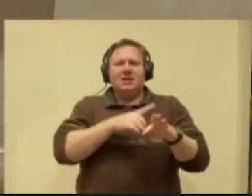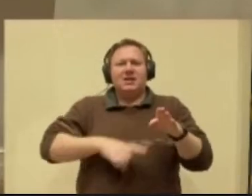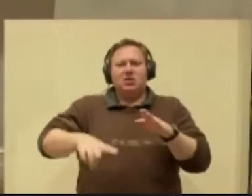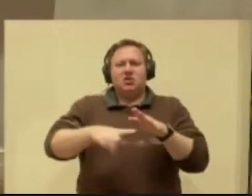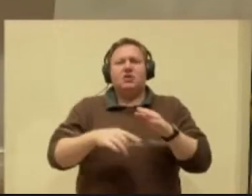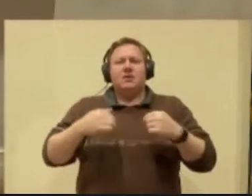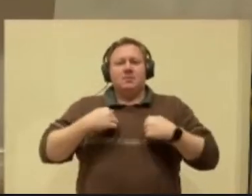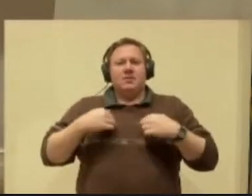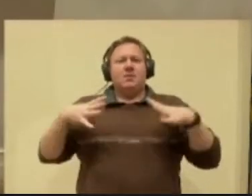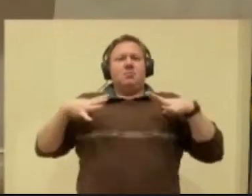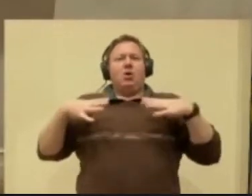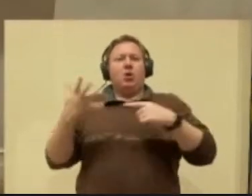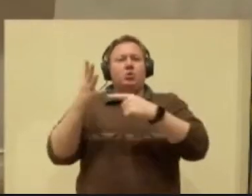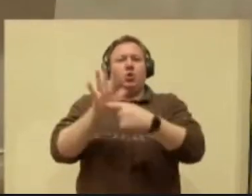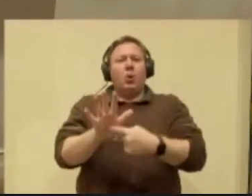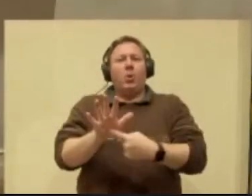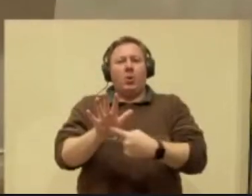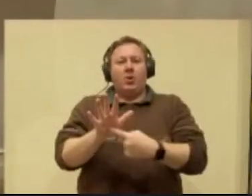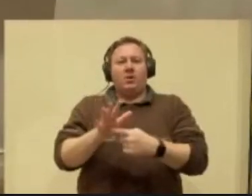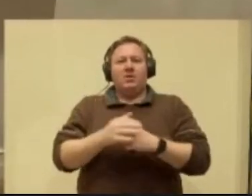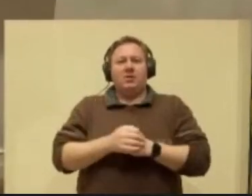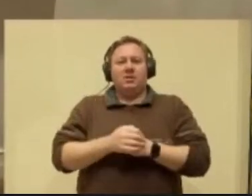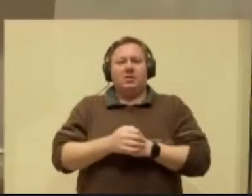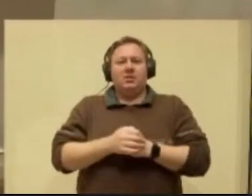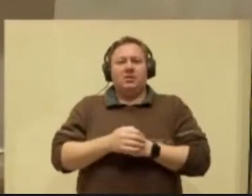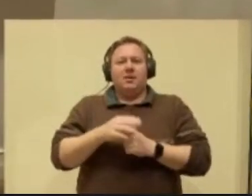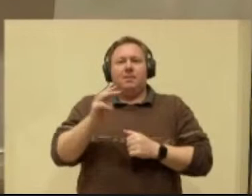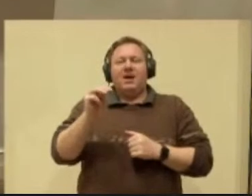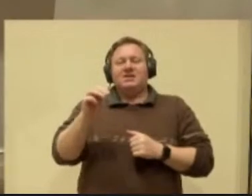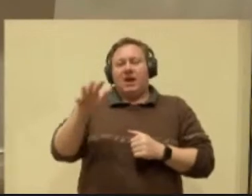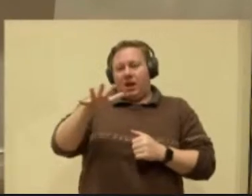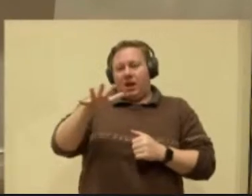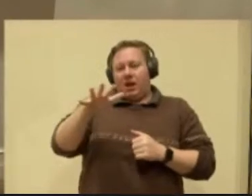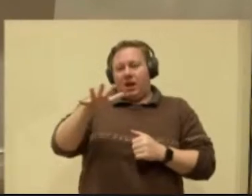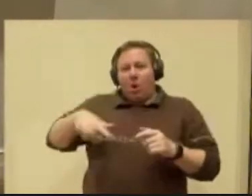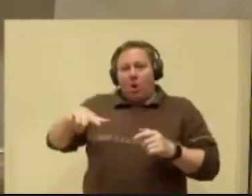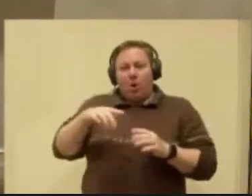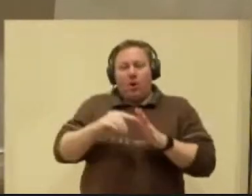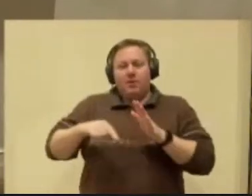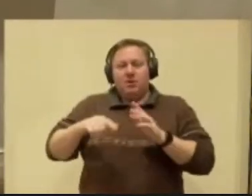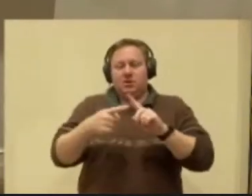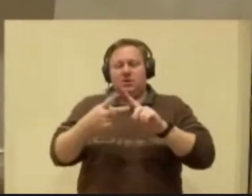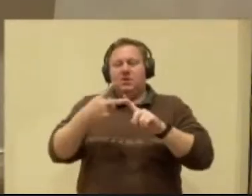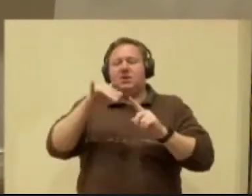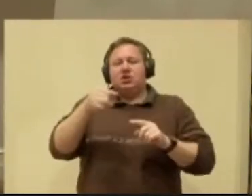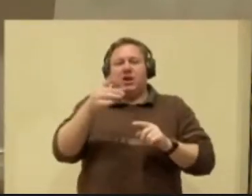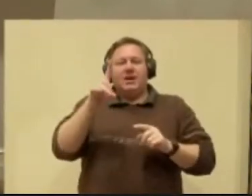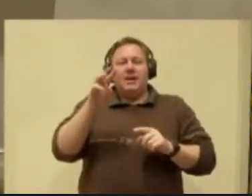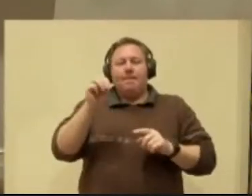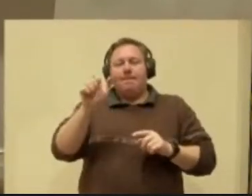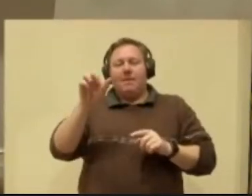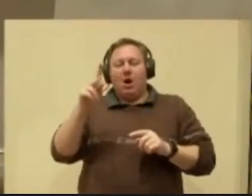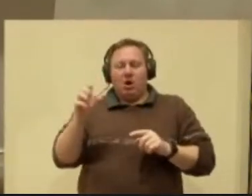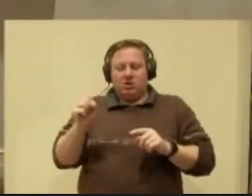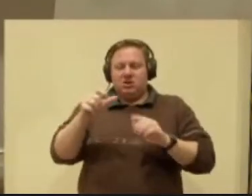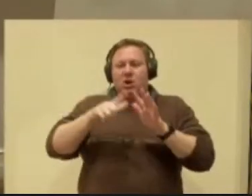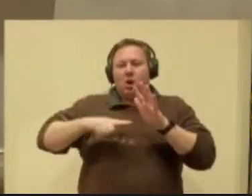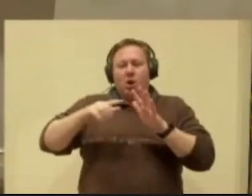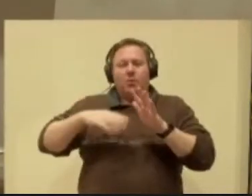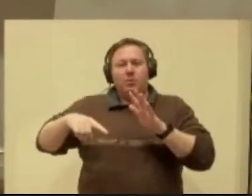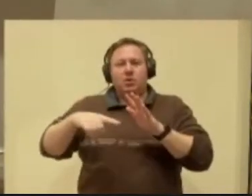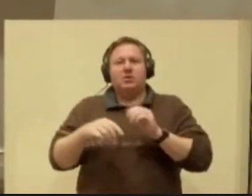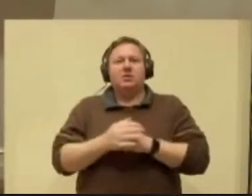i am proud to indicate that makasana local municipality jb max local municipality and the district